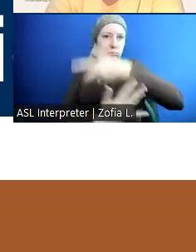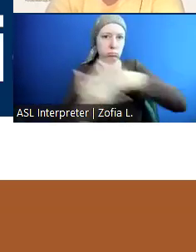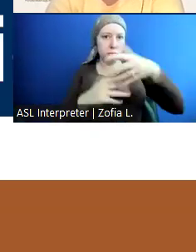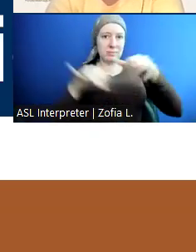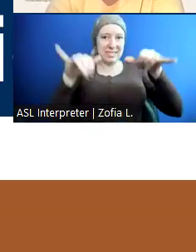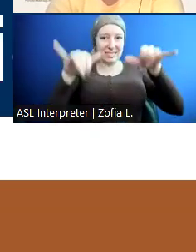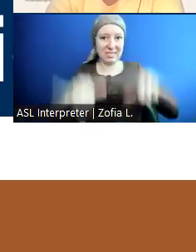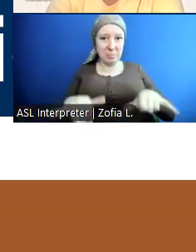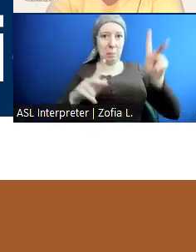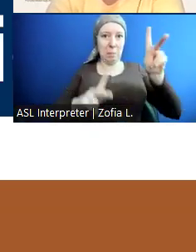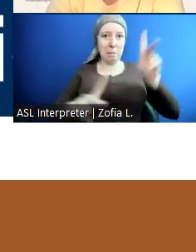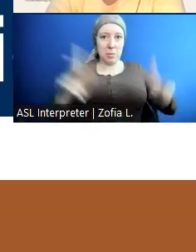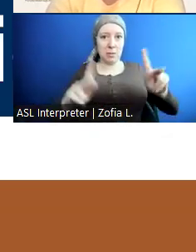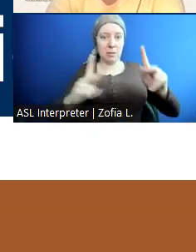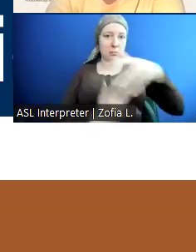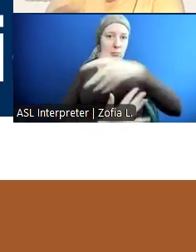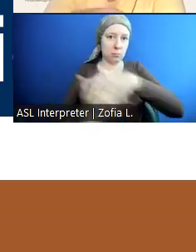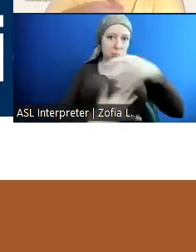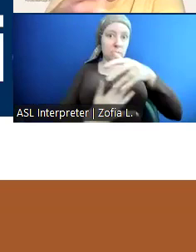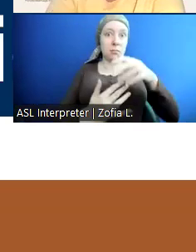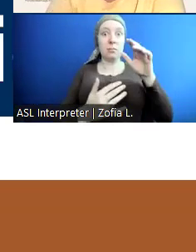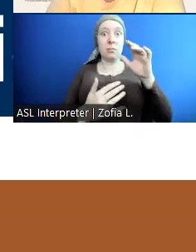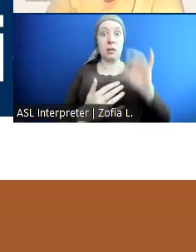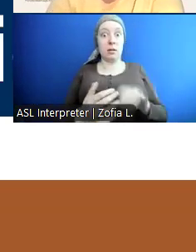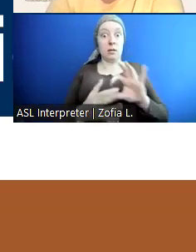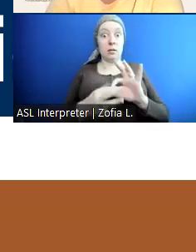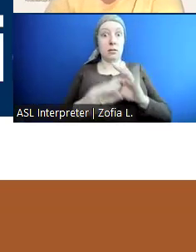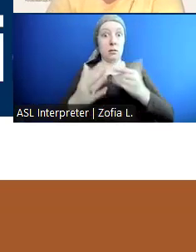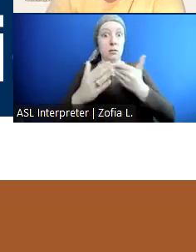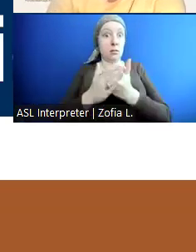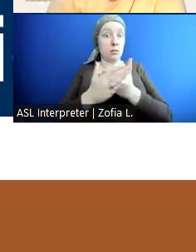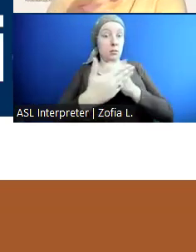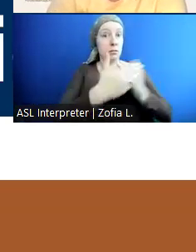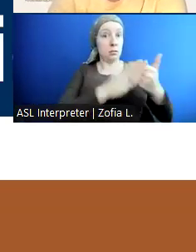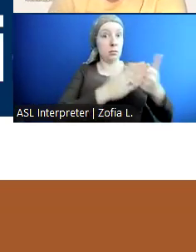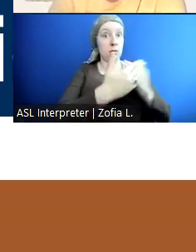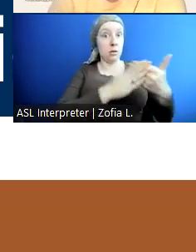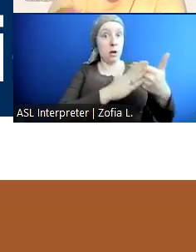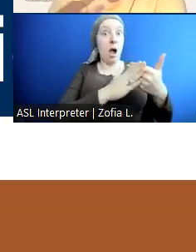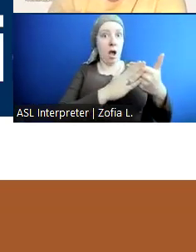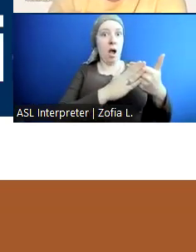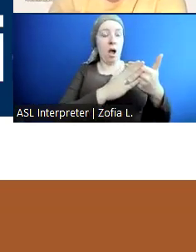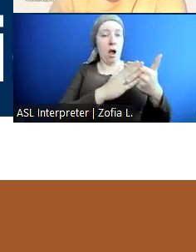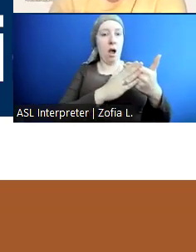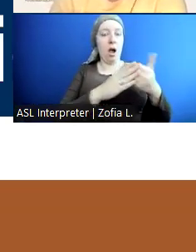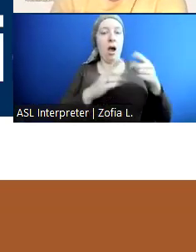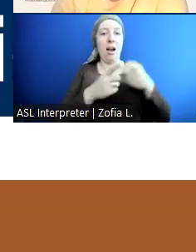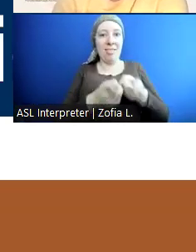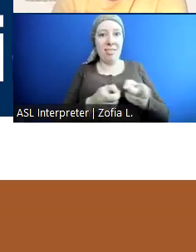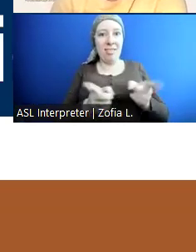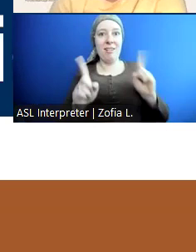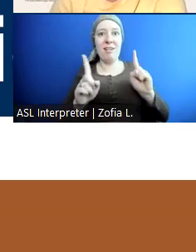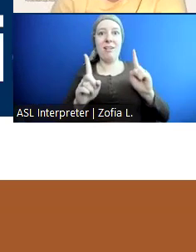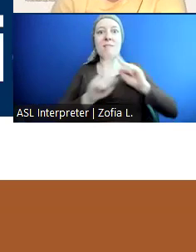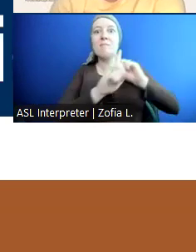same community. And that close proximity is what then is reported constantly to maybe that